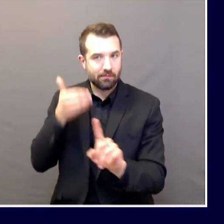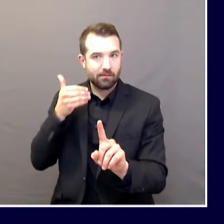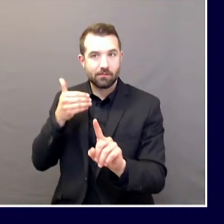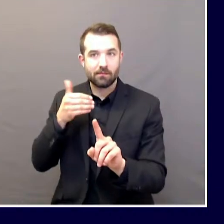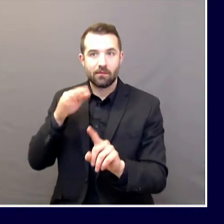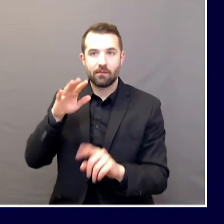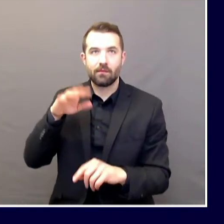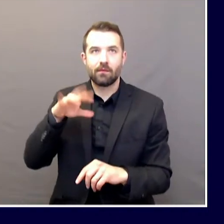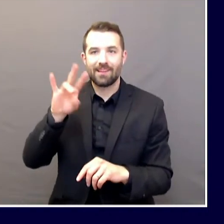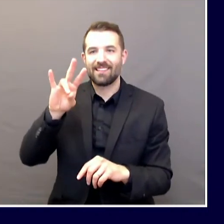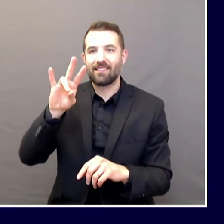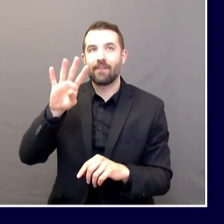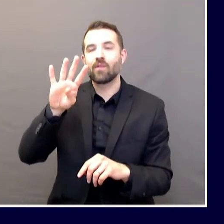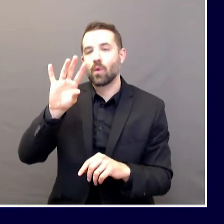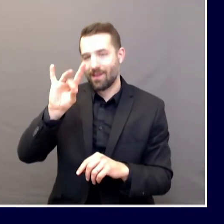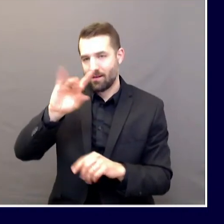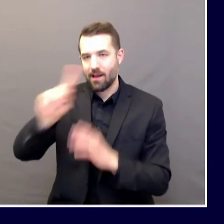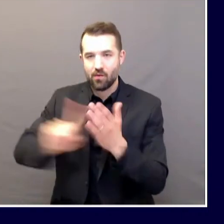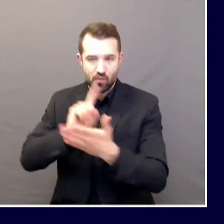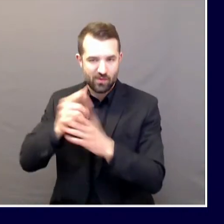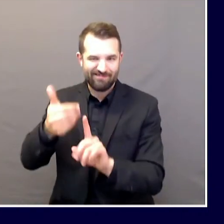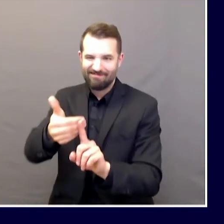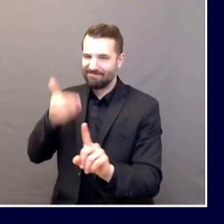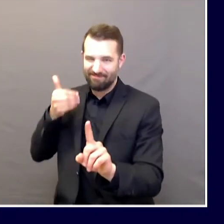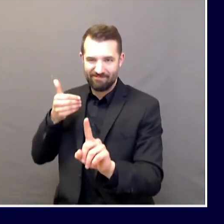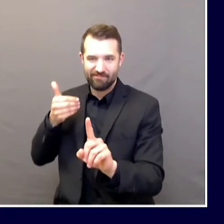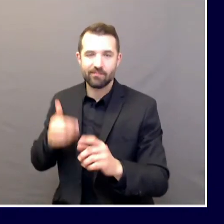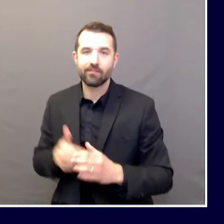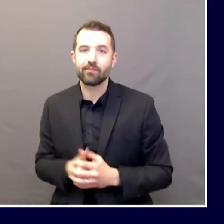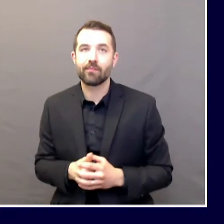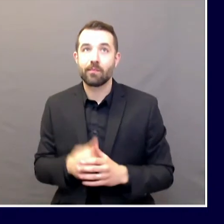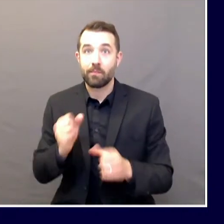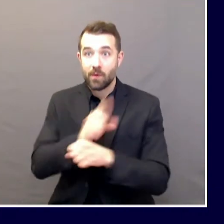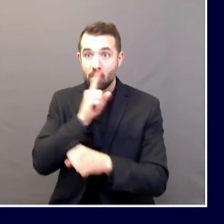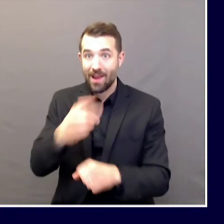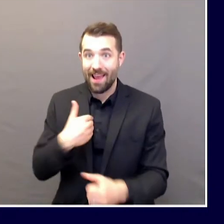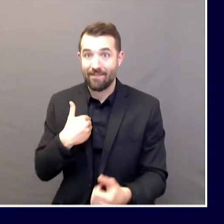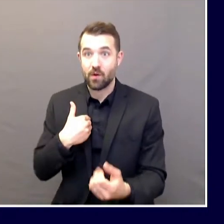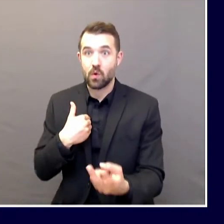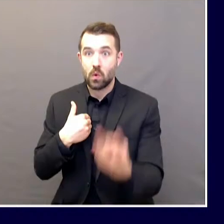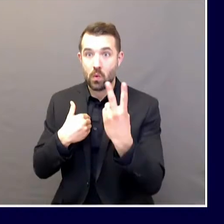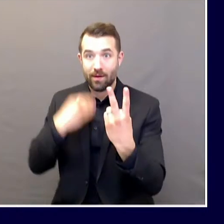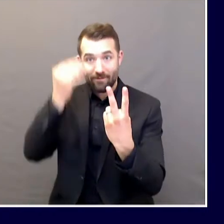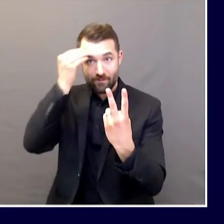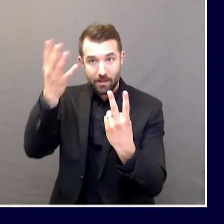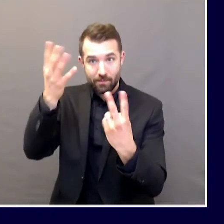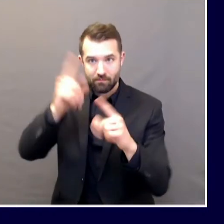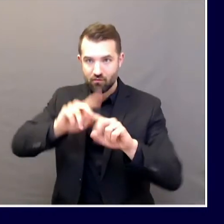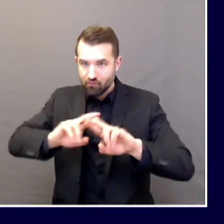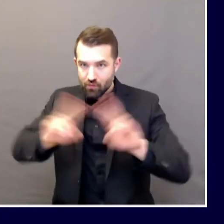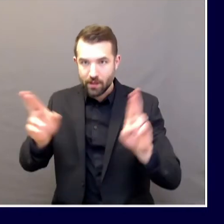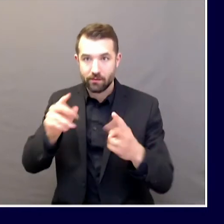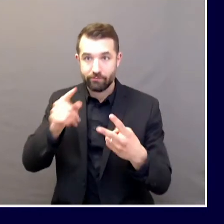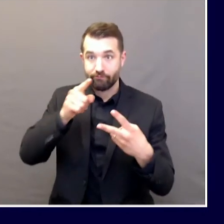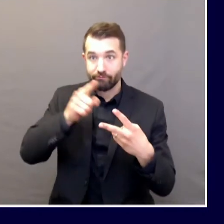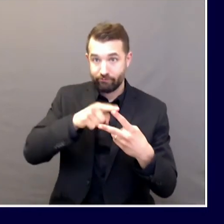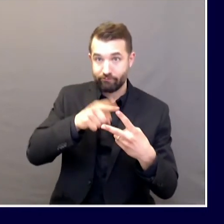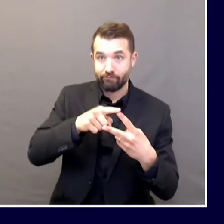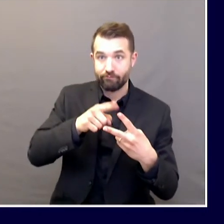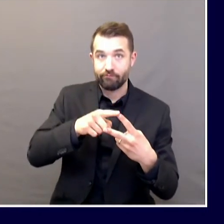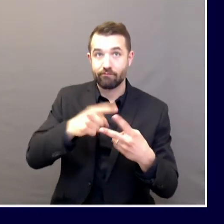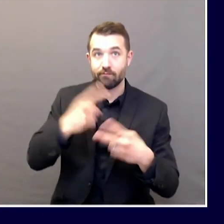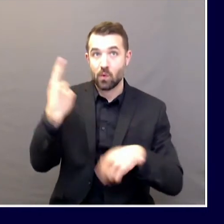you call, you should have at least two pieces of information ready to go. The first is the date and time of your